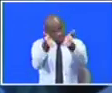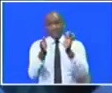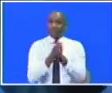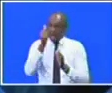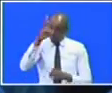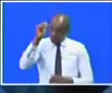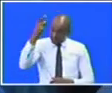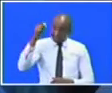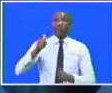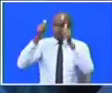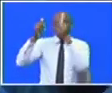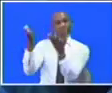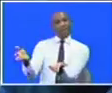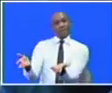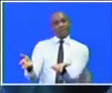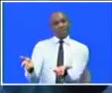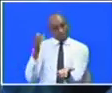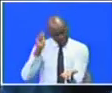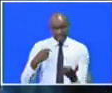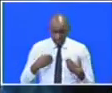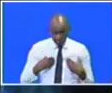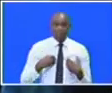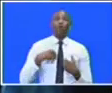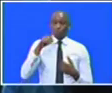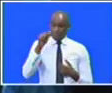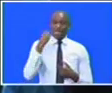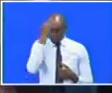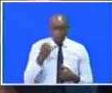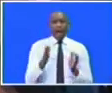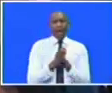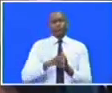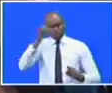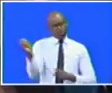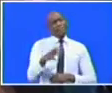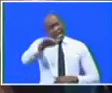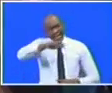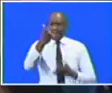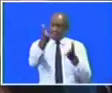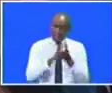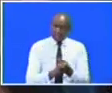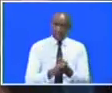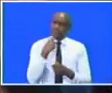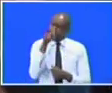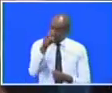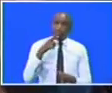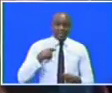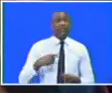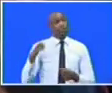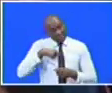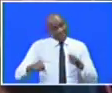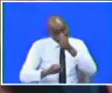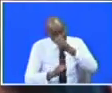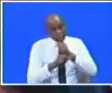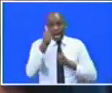Nyali Bridge utapata bana nini hizo vitu za Joe kutoka hapa mpaka mtu hapa. We are telling them and we are affirming our support for Governor